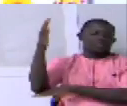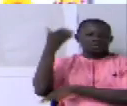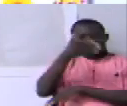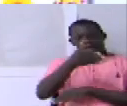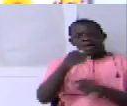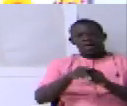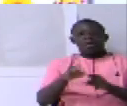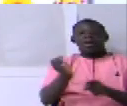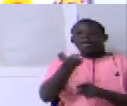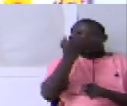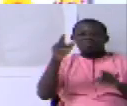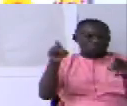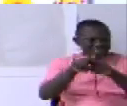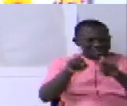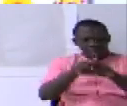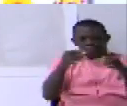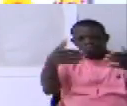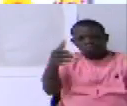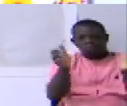We eat the same basins.